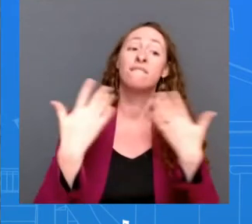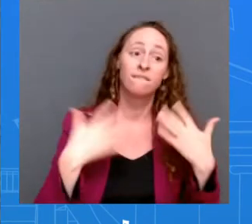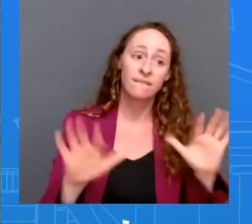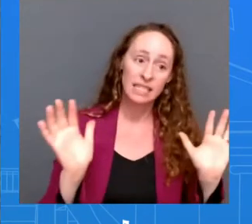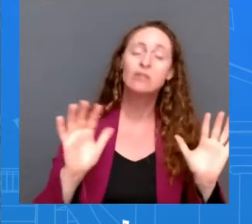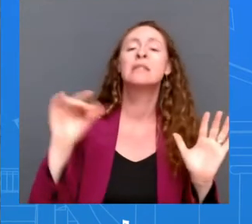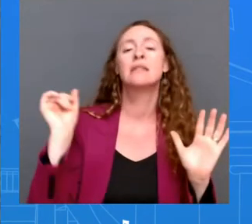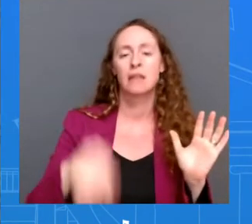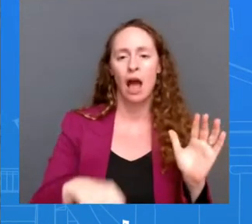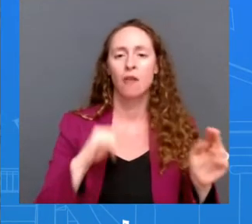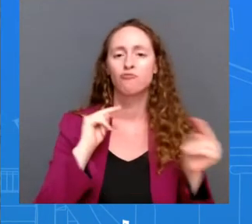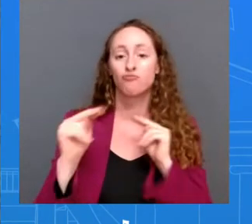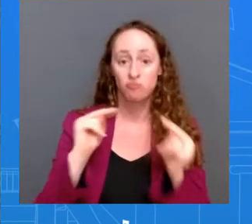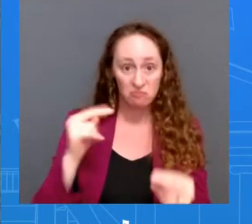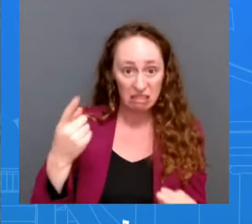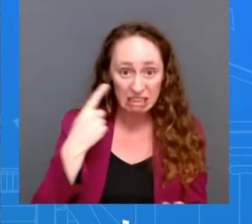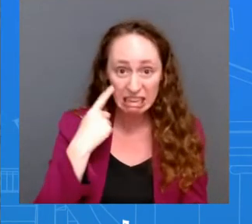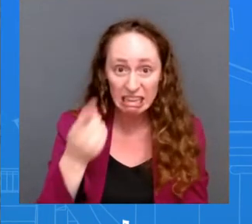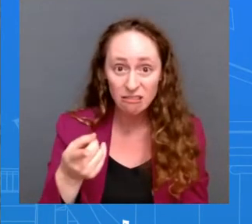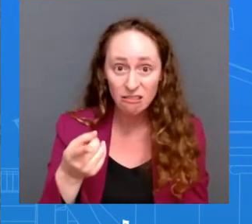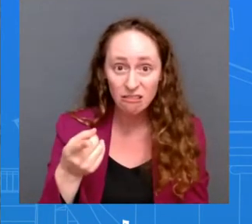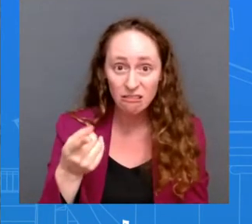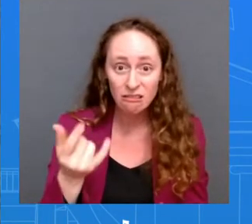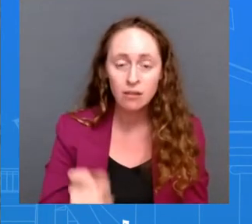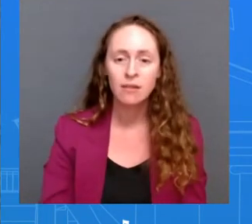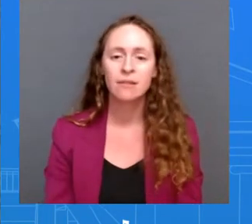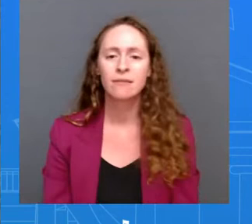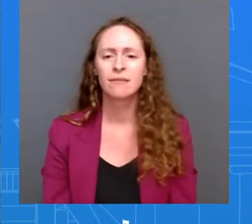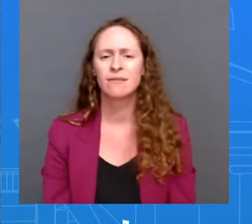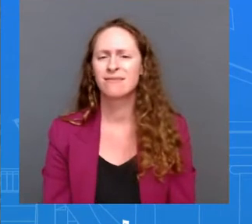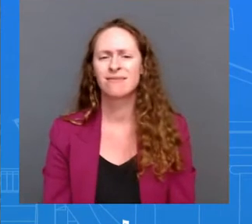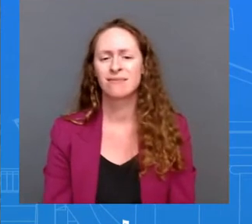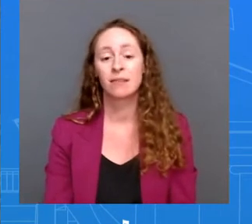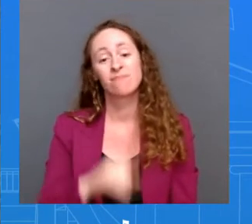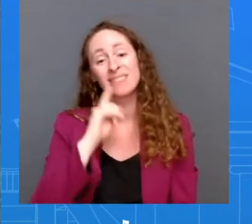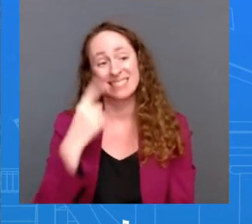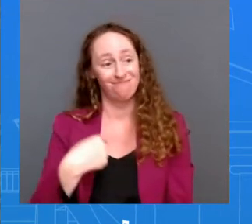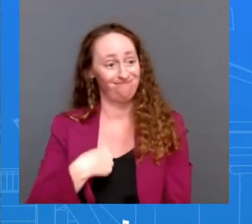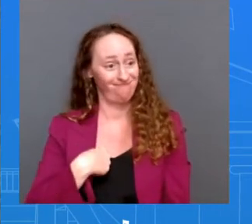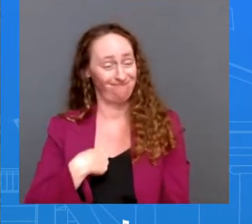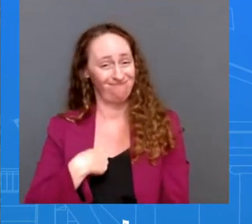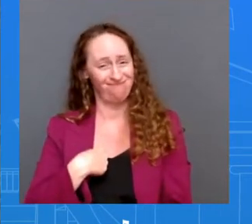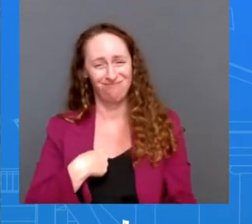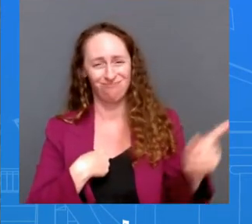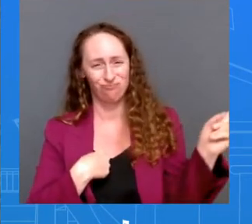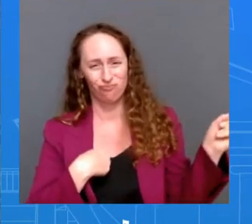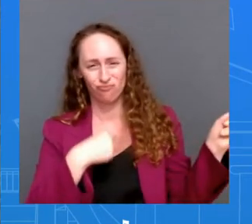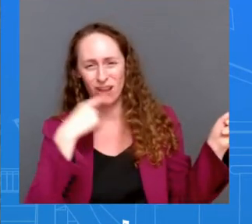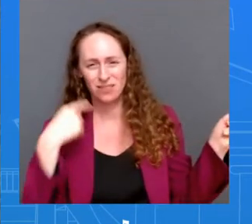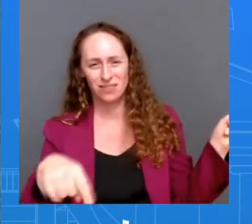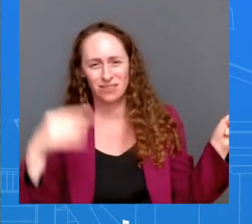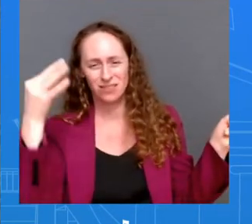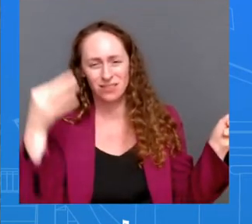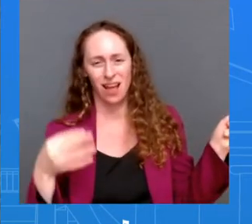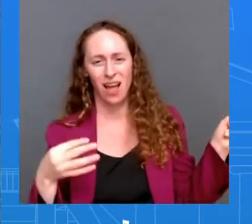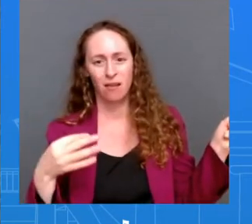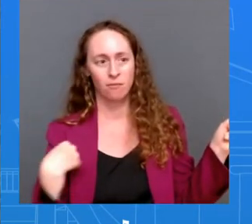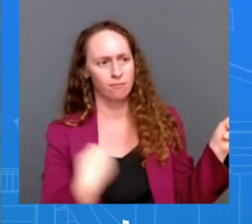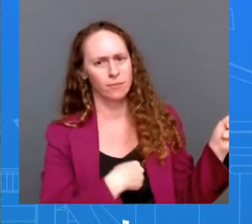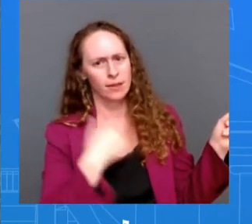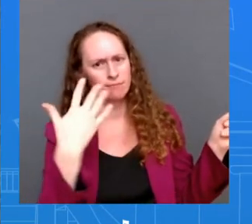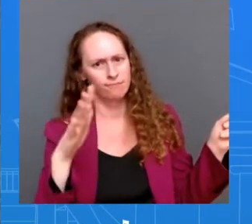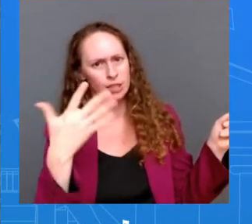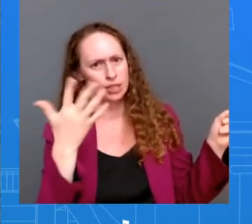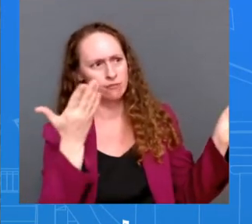side. We're still open to having our proposal seriously and positively considered. And if on the